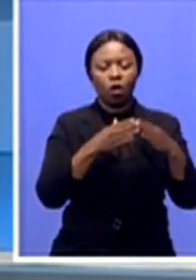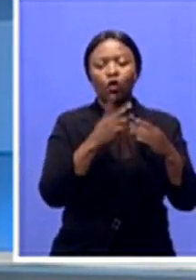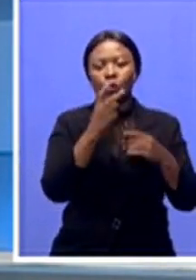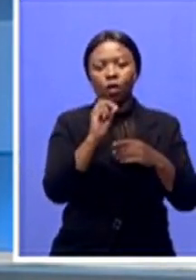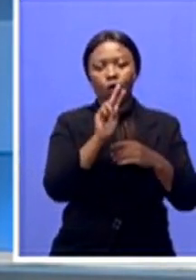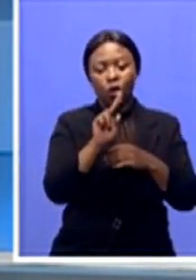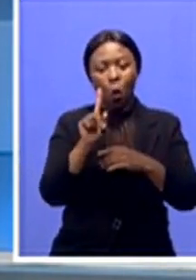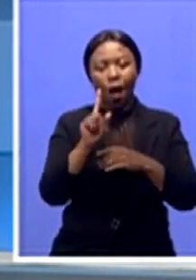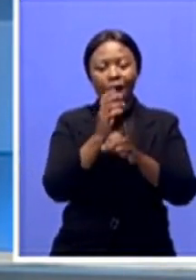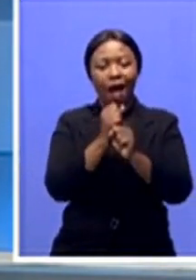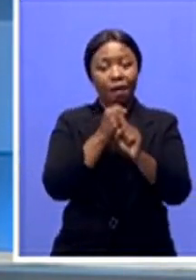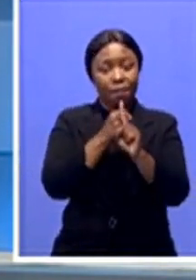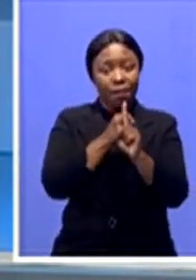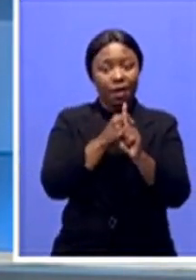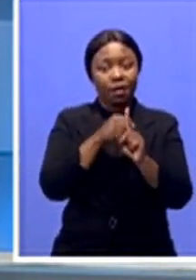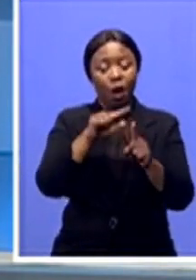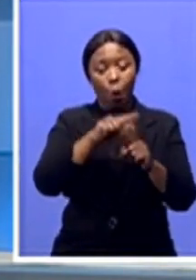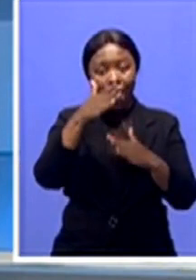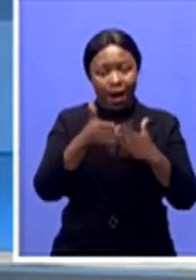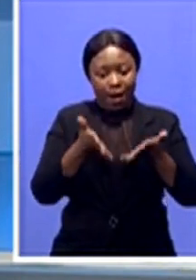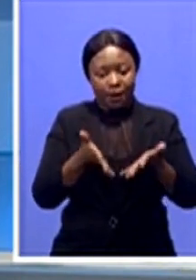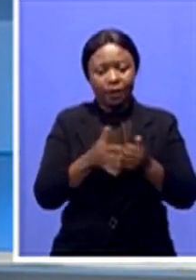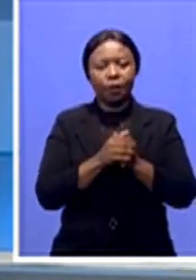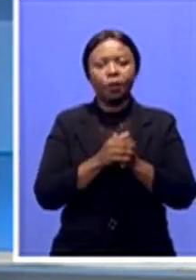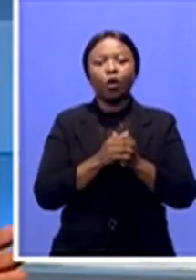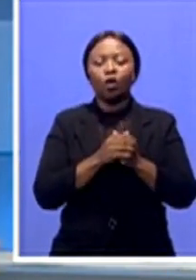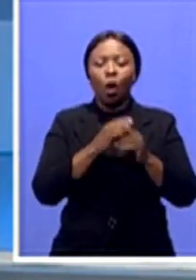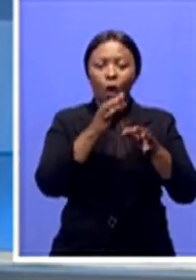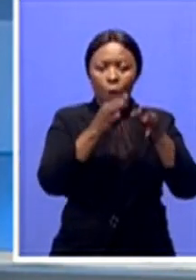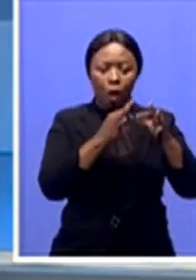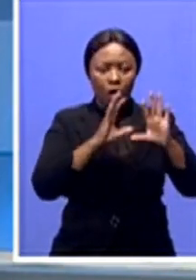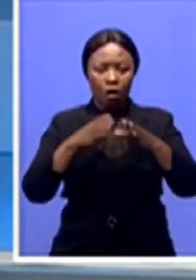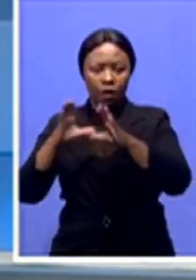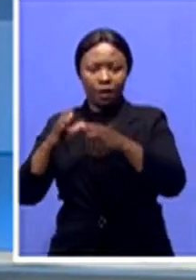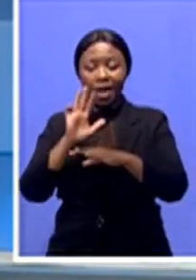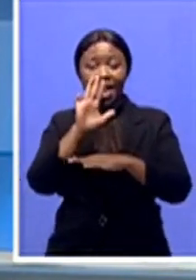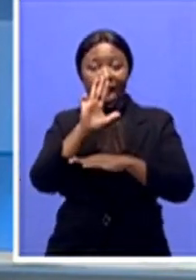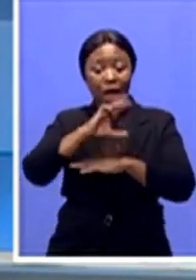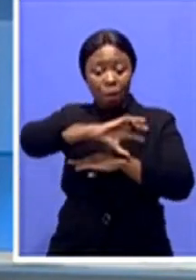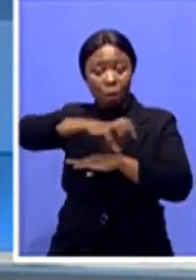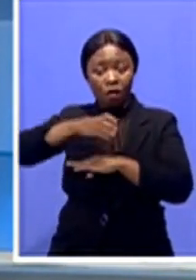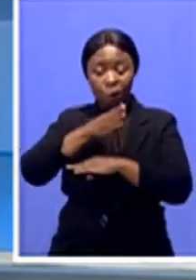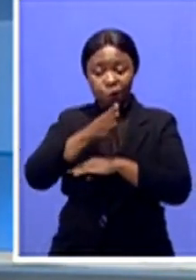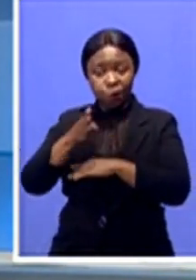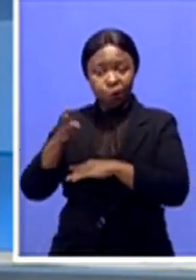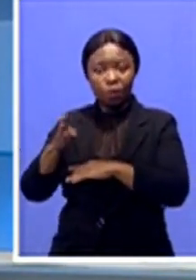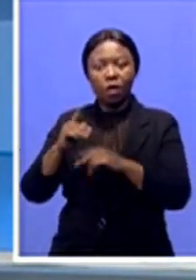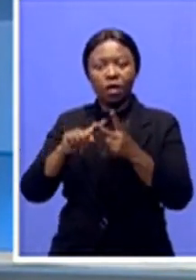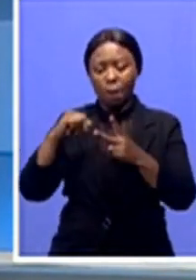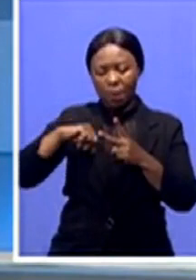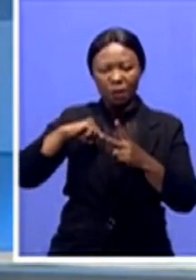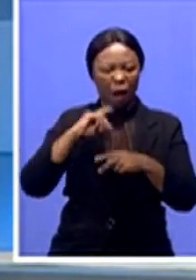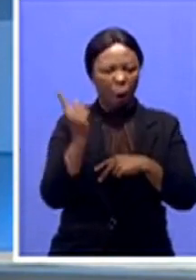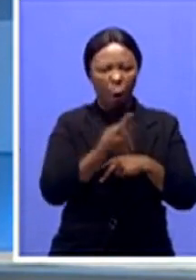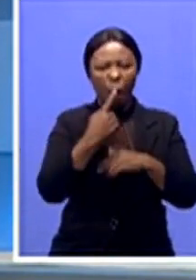weekend, political parties are campaigning across all 9 provinces and in almost all municipal areas of the country as voter registration